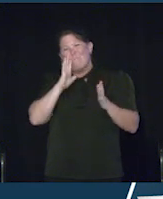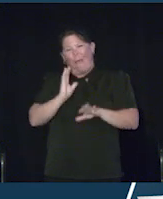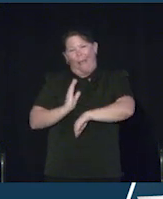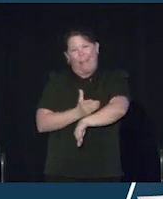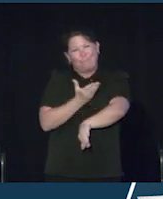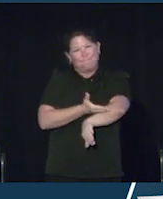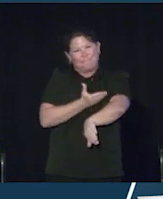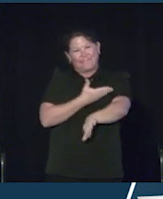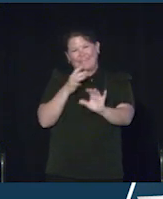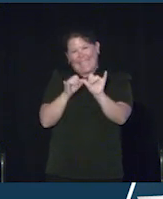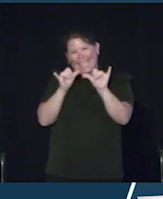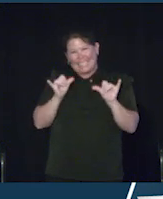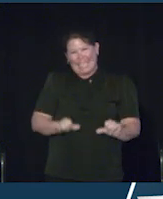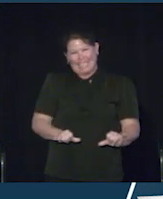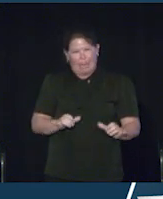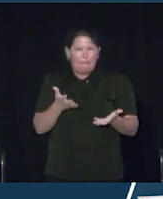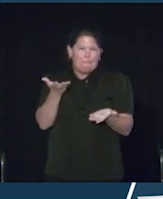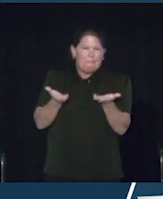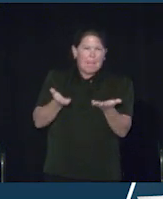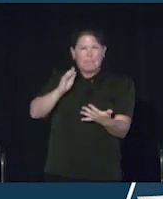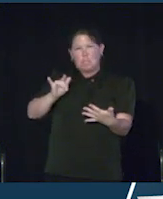enhancements sometime mid-July.